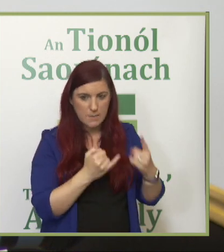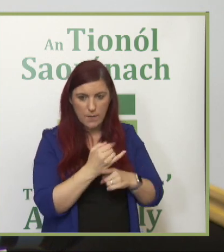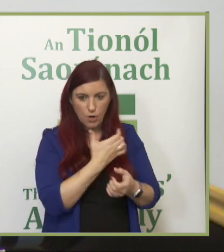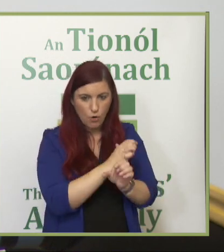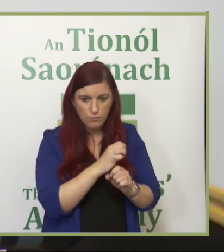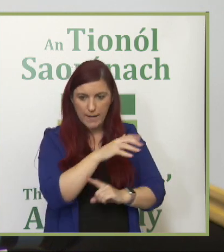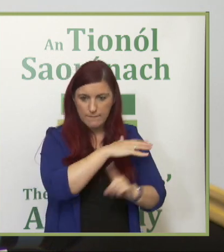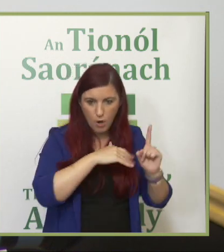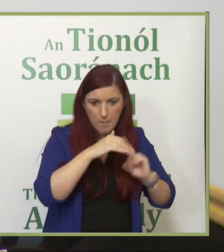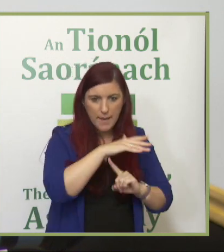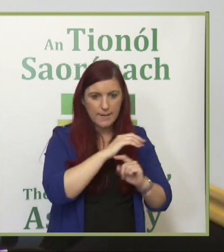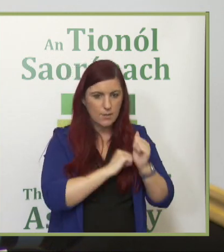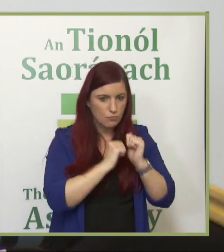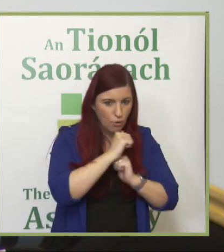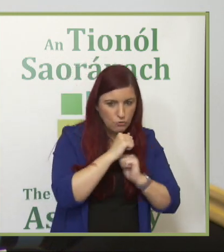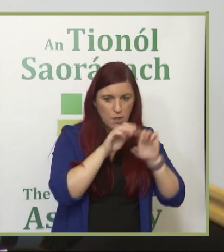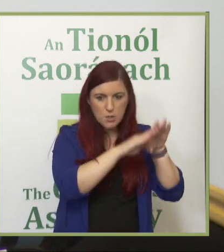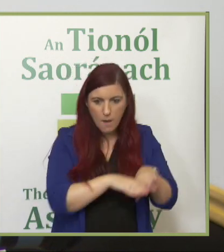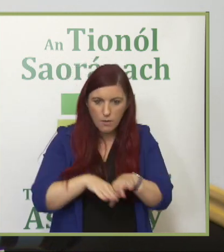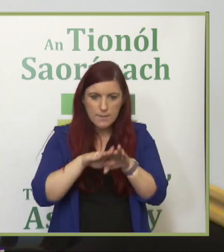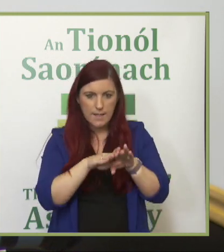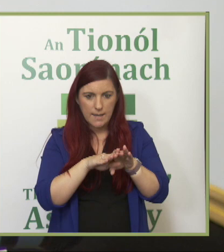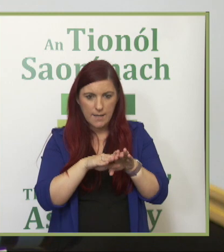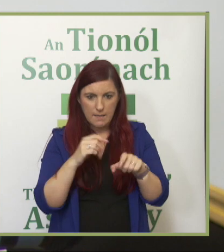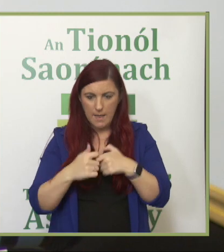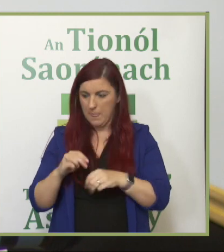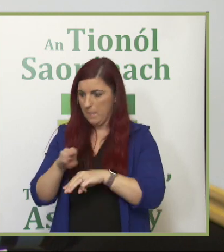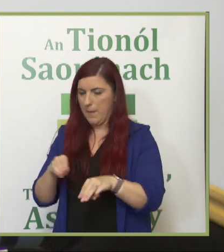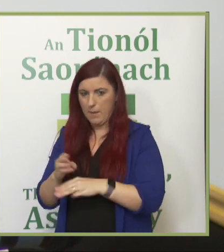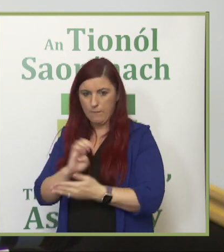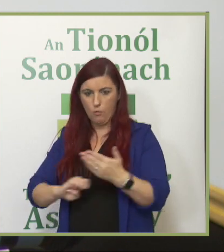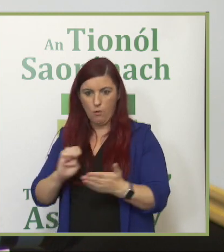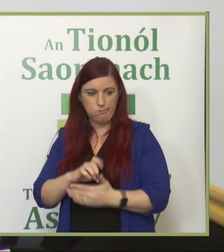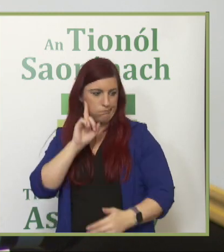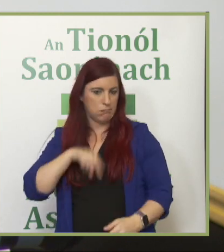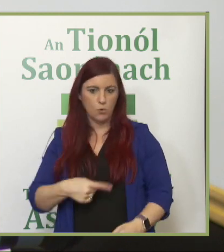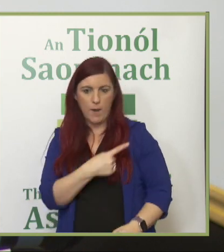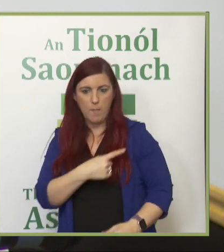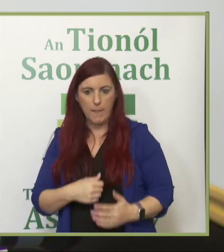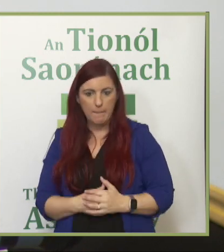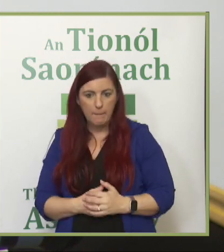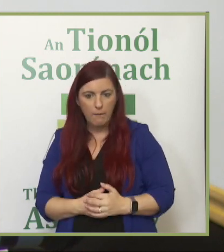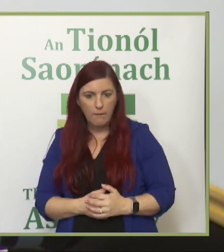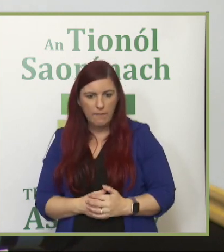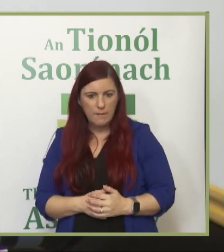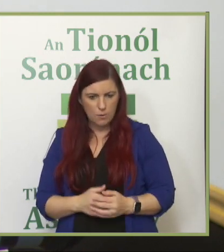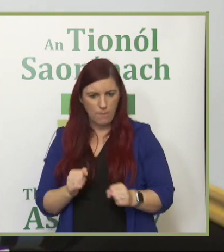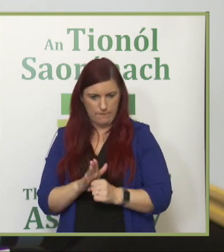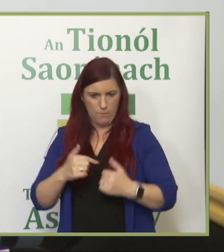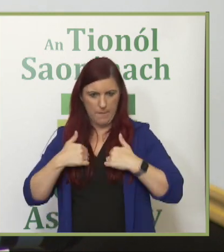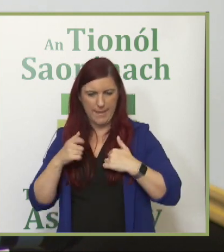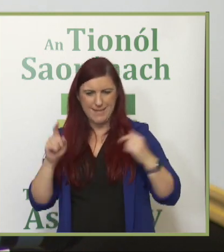and to their structures and democracy, and that people in Europe do not seem to care one little bit about that. So for me,